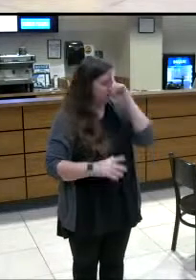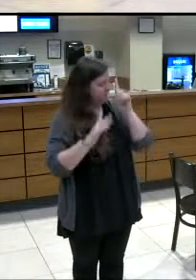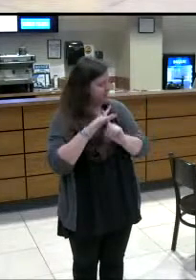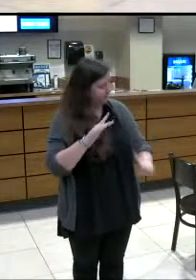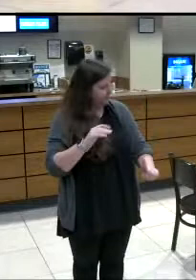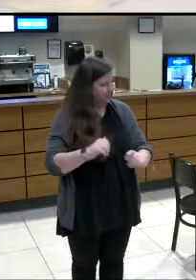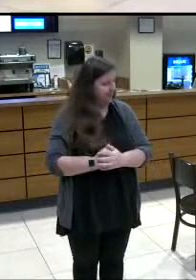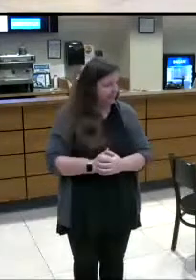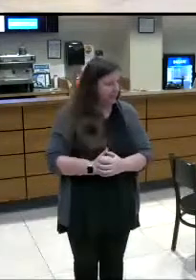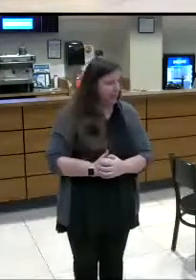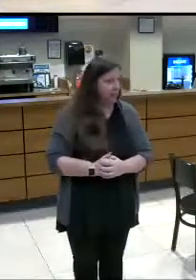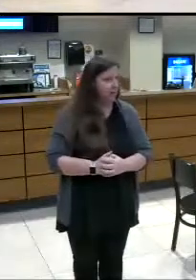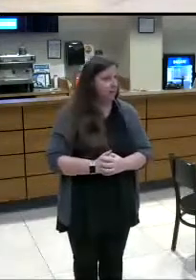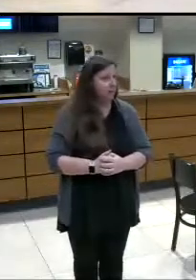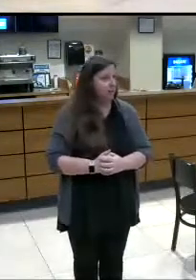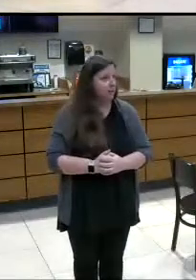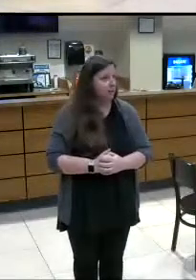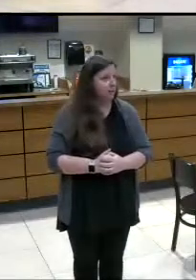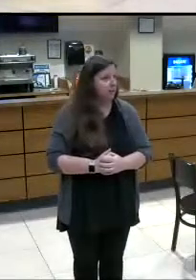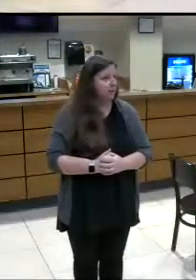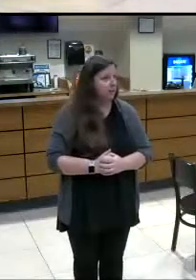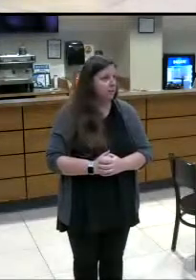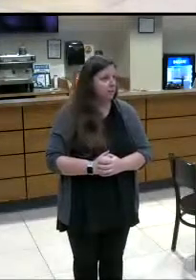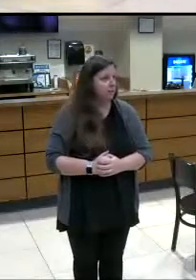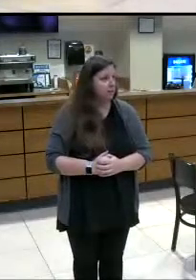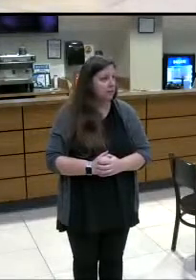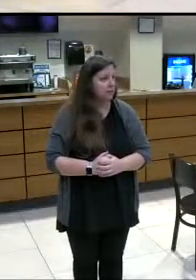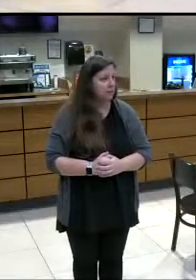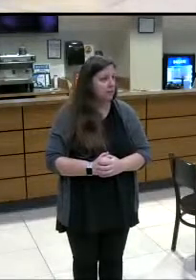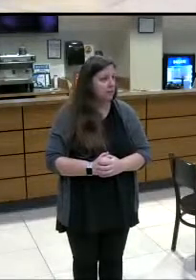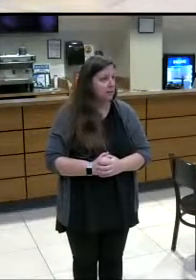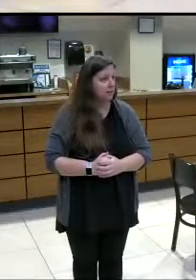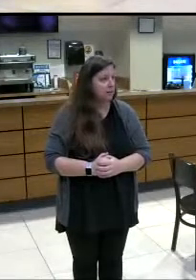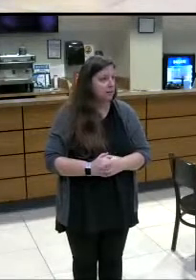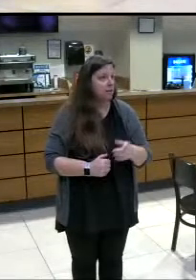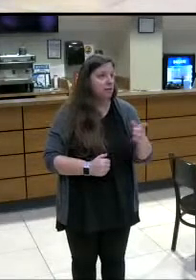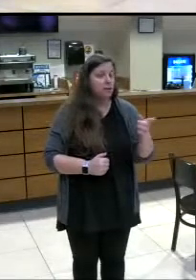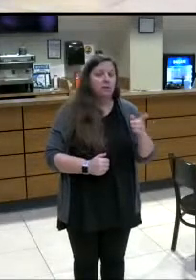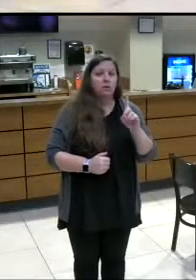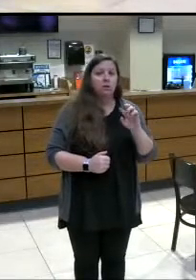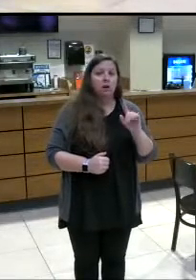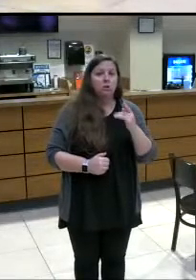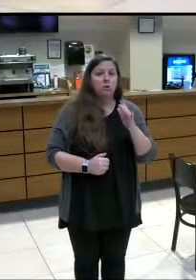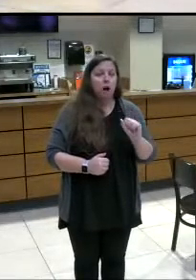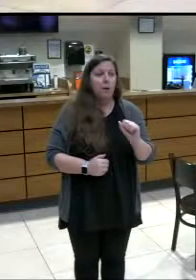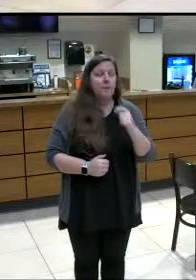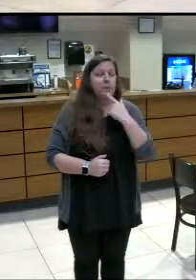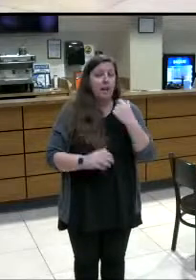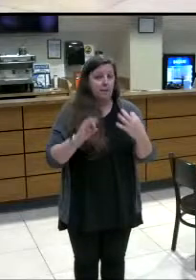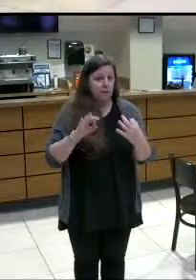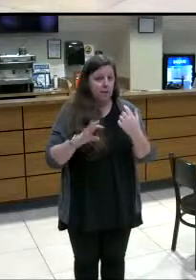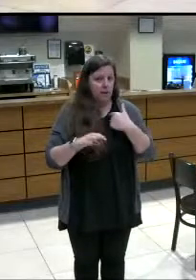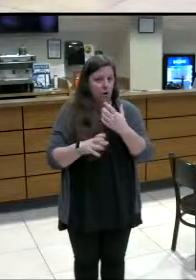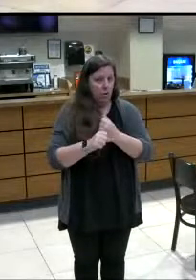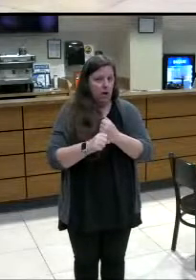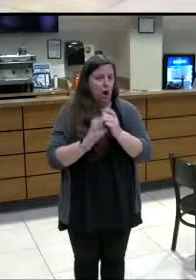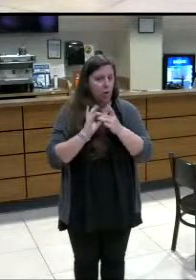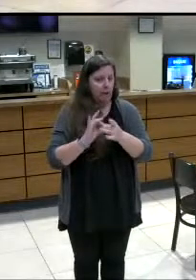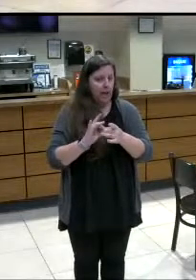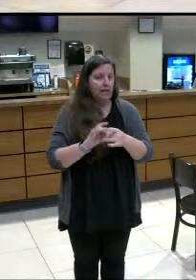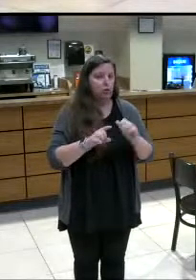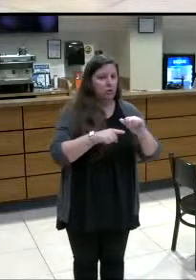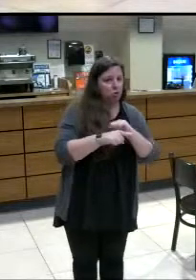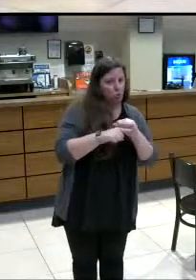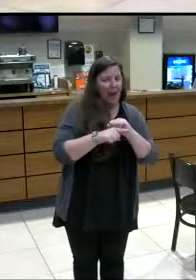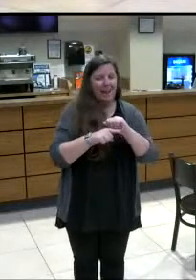to say. It was Well, not while you're saying it, I was going to say with the train-the-trainer, the feedback we got, which was great, was that some teachers felt